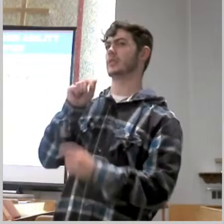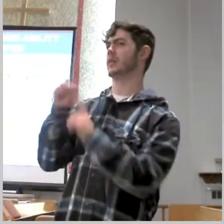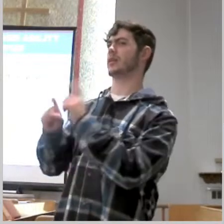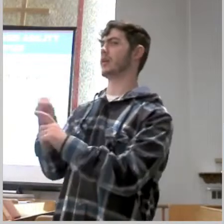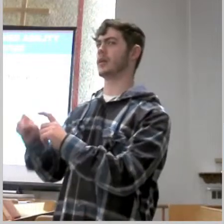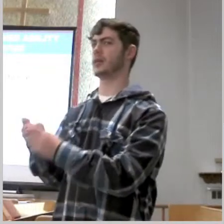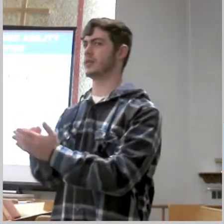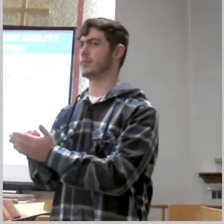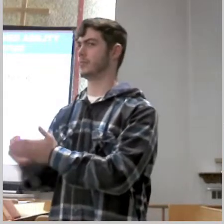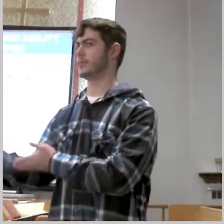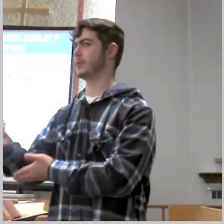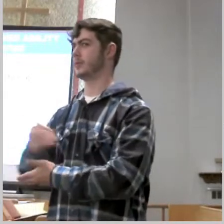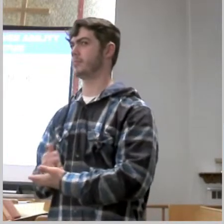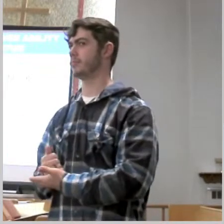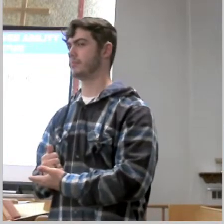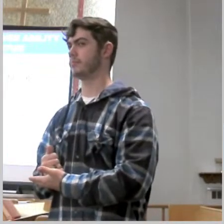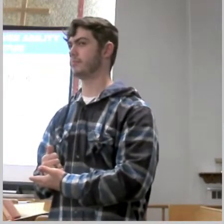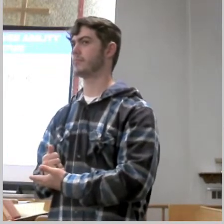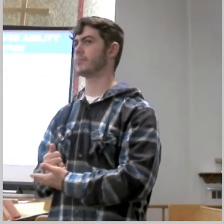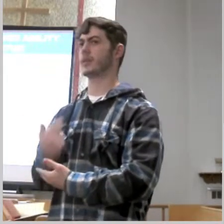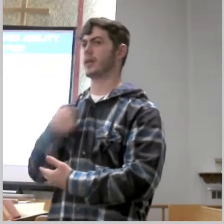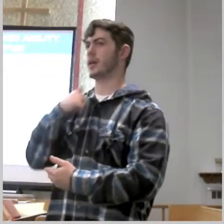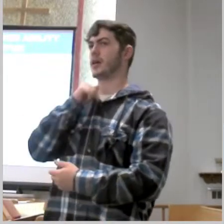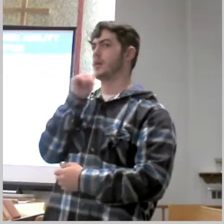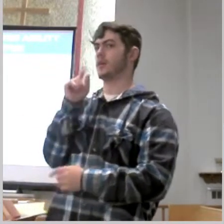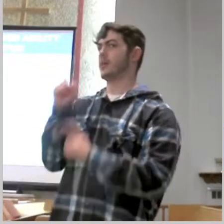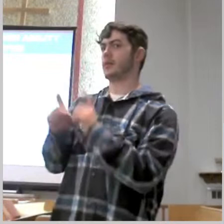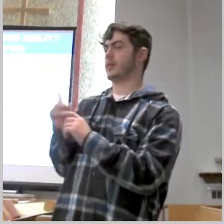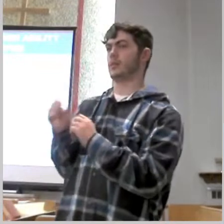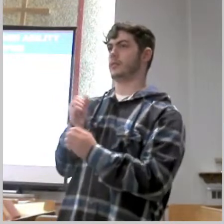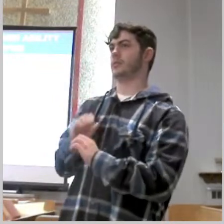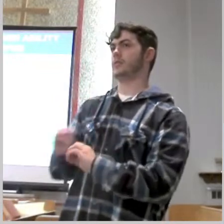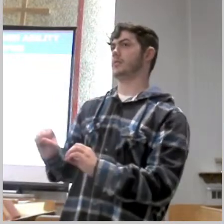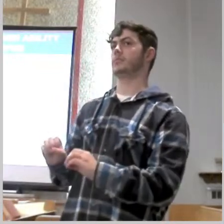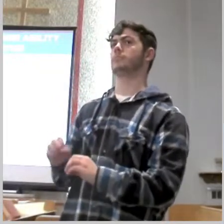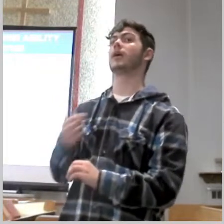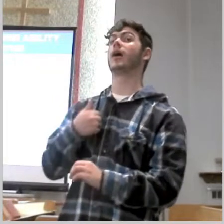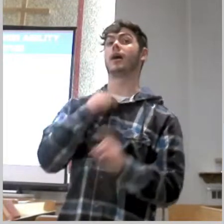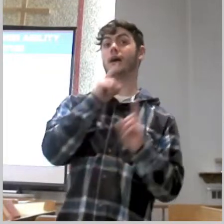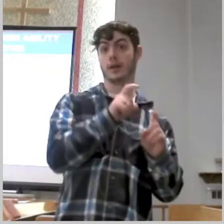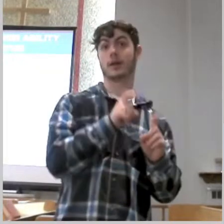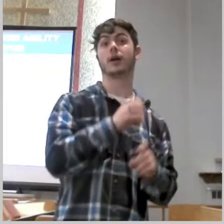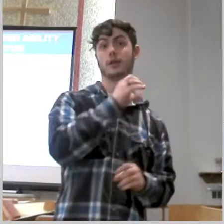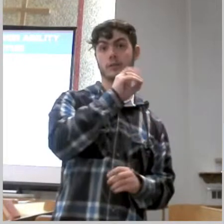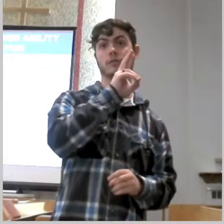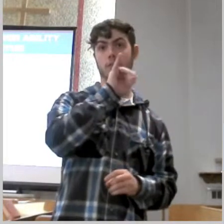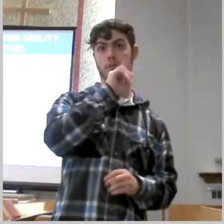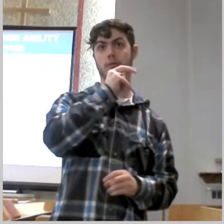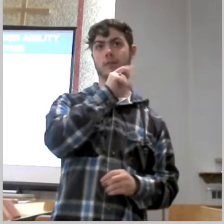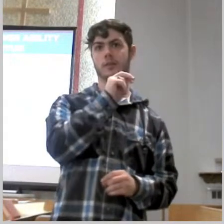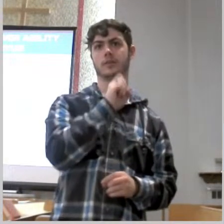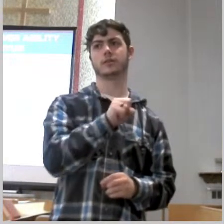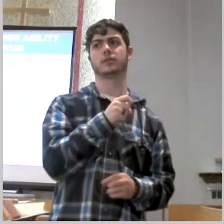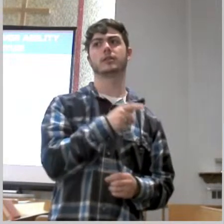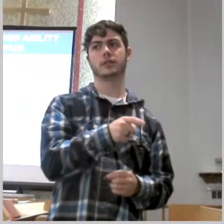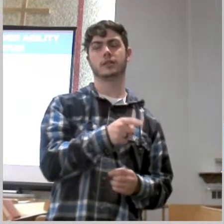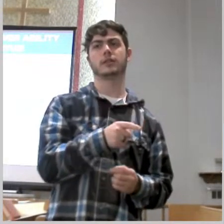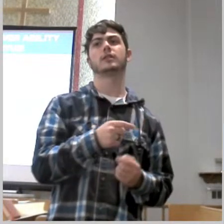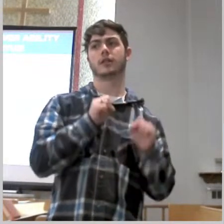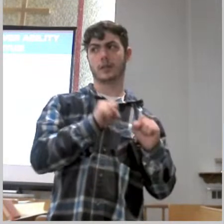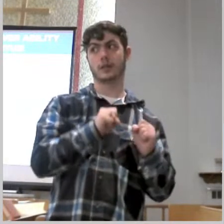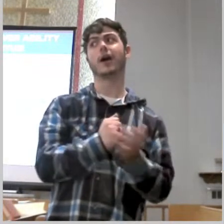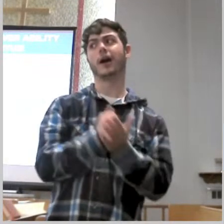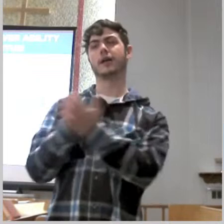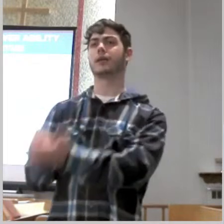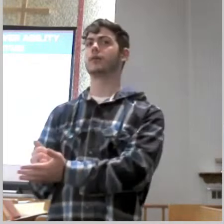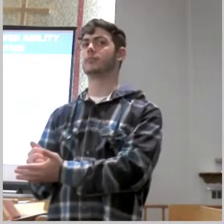to participate. I'm not going to ask them anything, but I'm asking you, Corinthians. I'm asking the other ones. You know, you guys have means, so